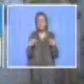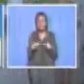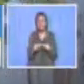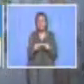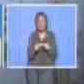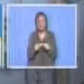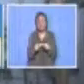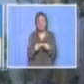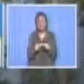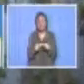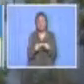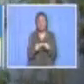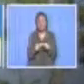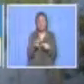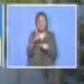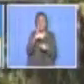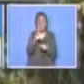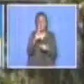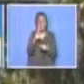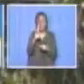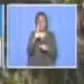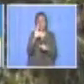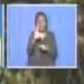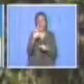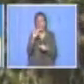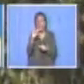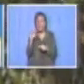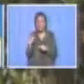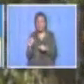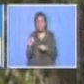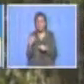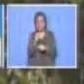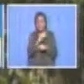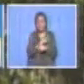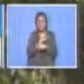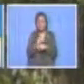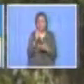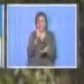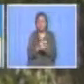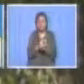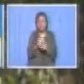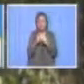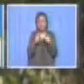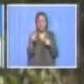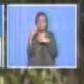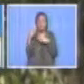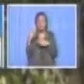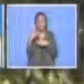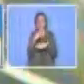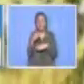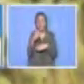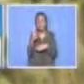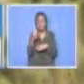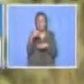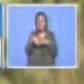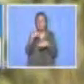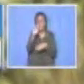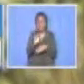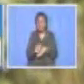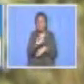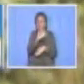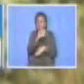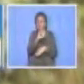Lucaya National Park, Grand Bahama, and the Abaco National Park in southern Abaco. Russell says both areas